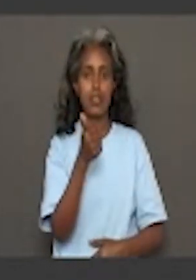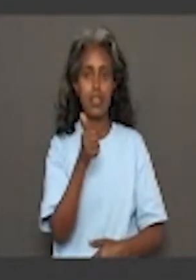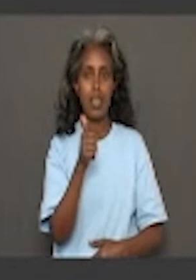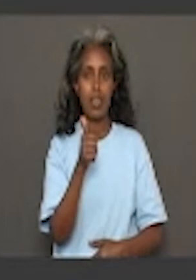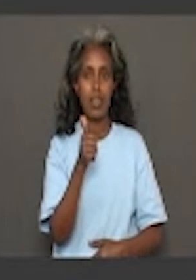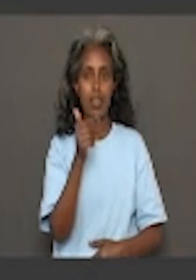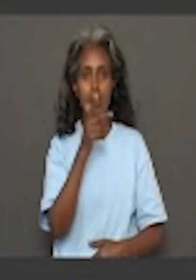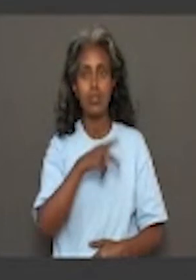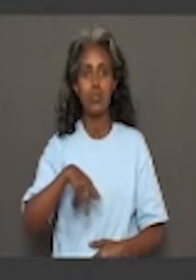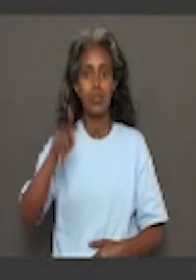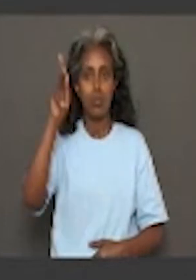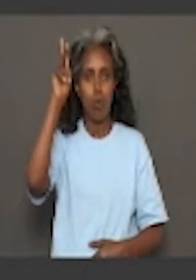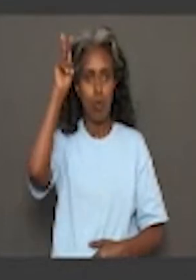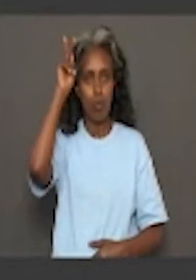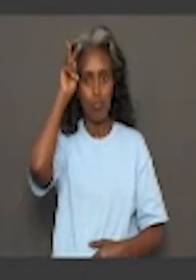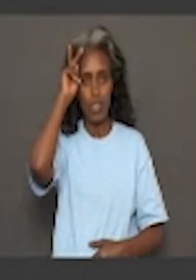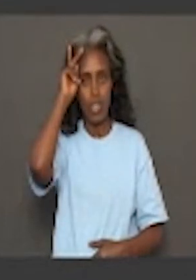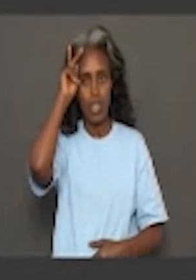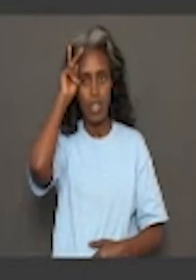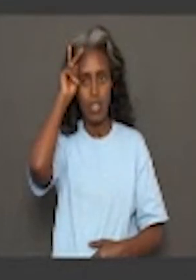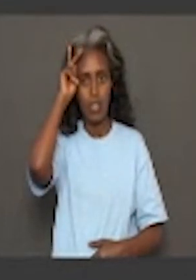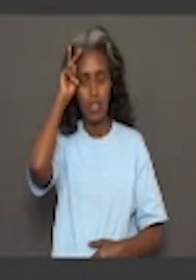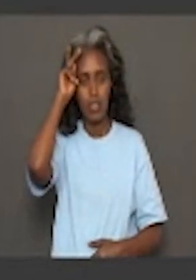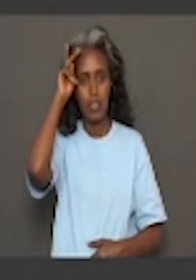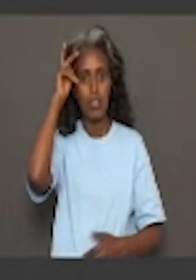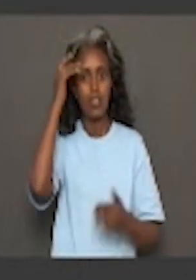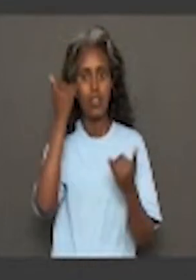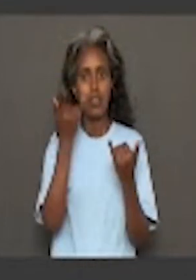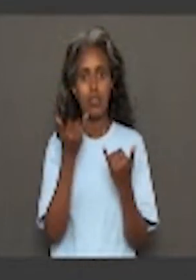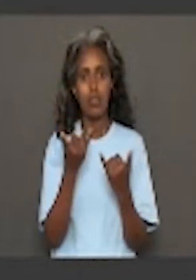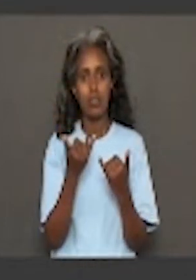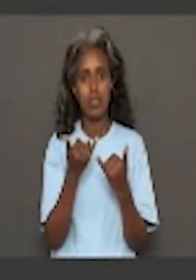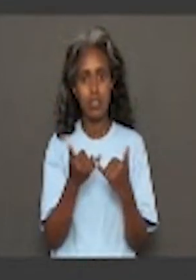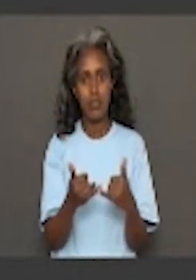minus 10 to the power of K